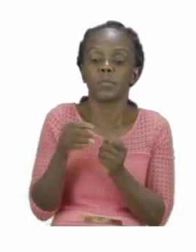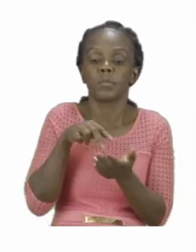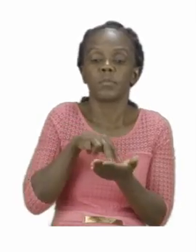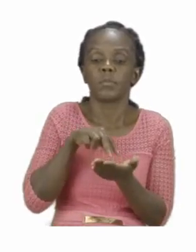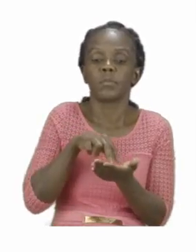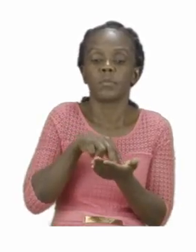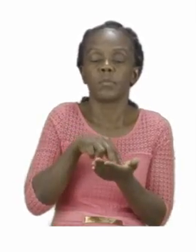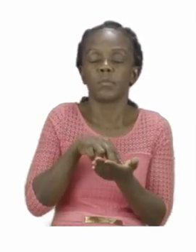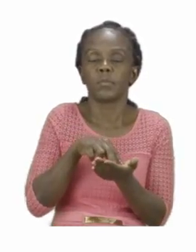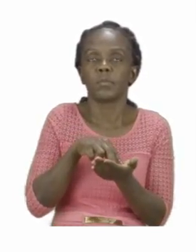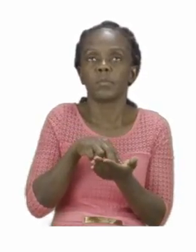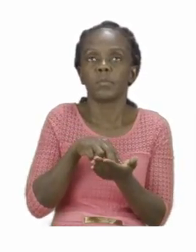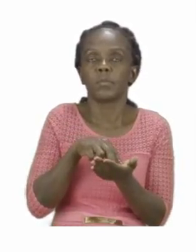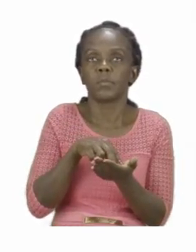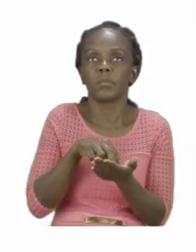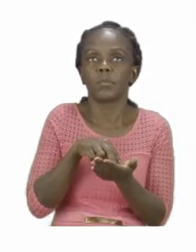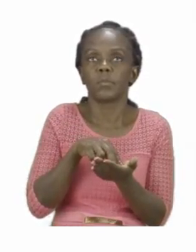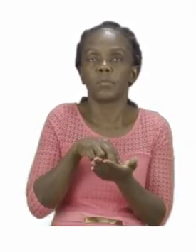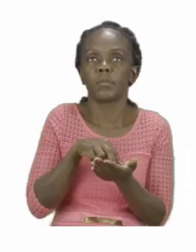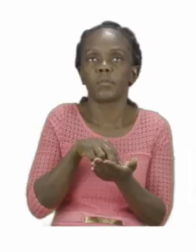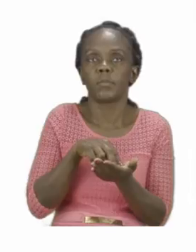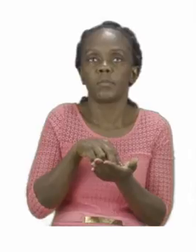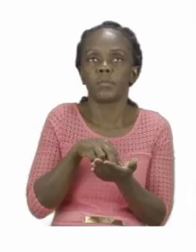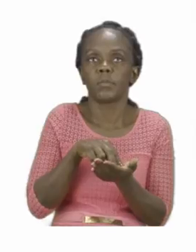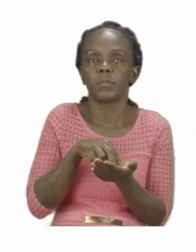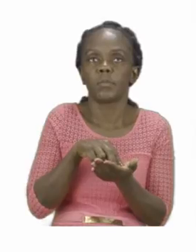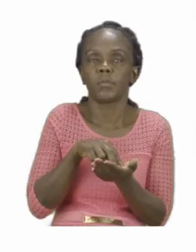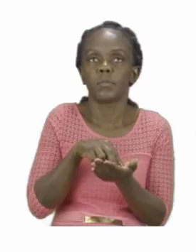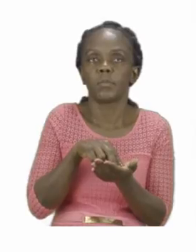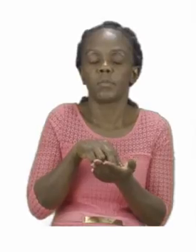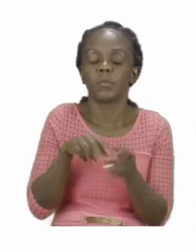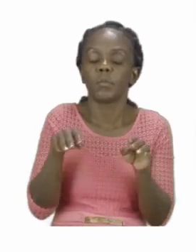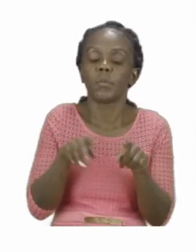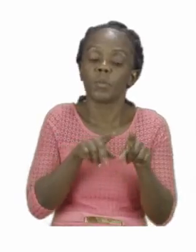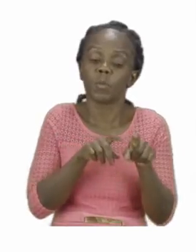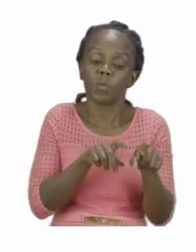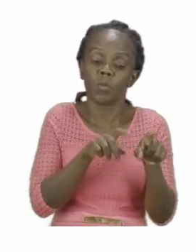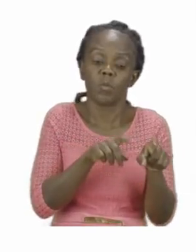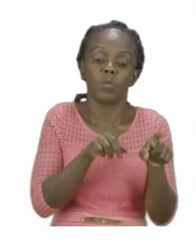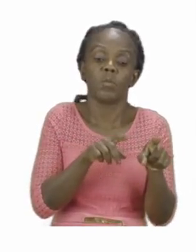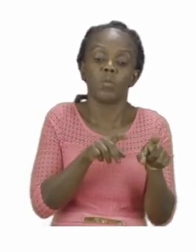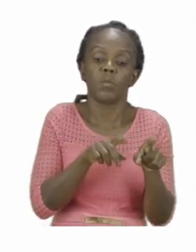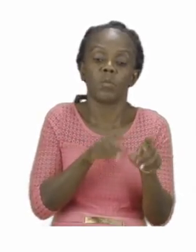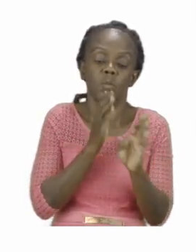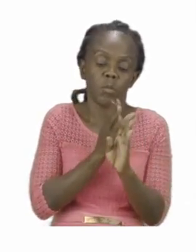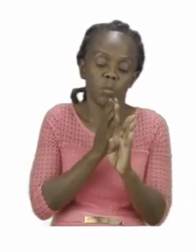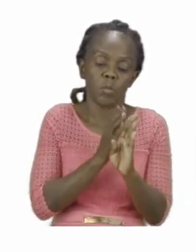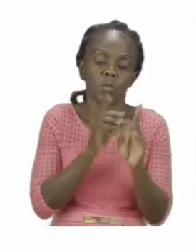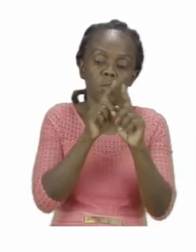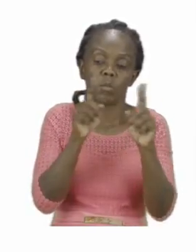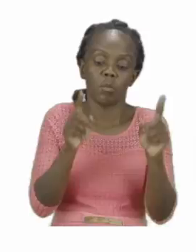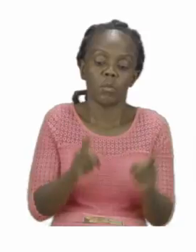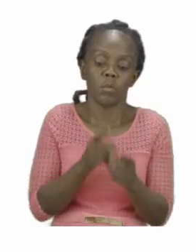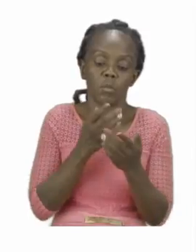we go along, I would like you to please do the actions and sing as well. So let's take a